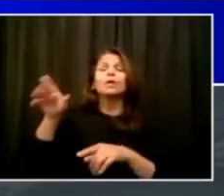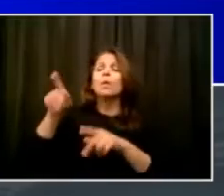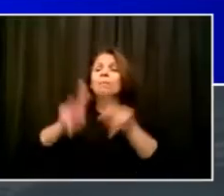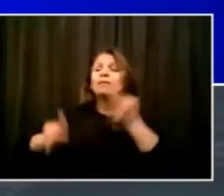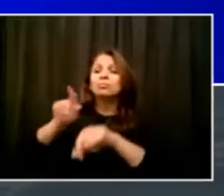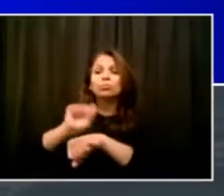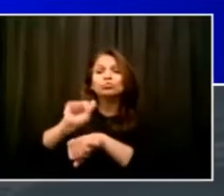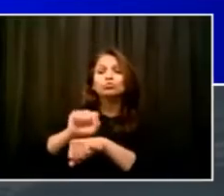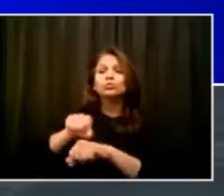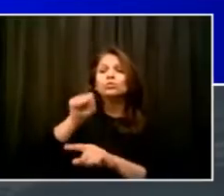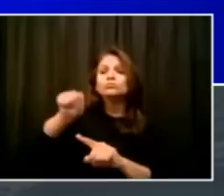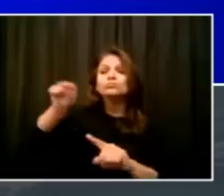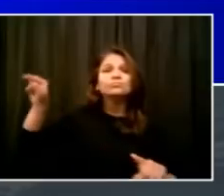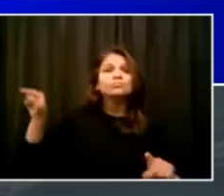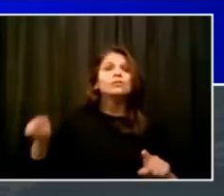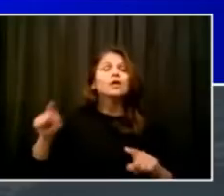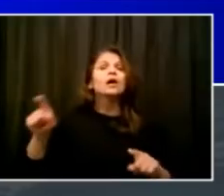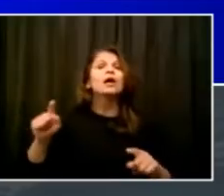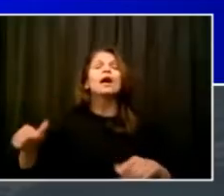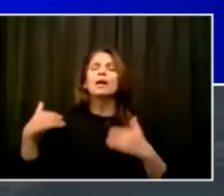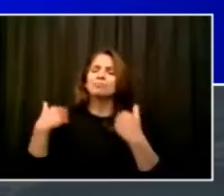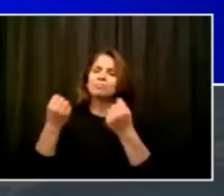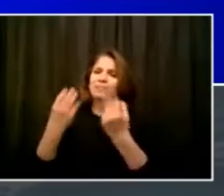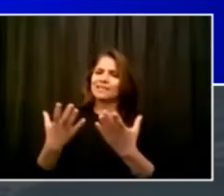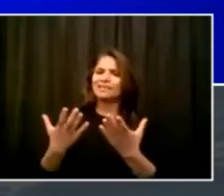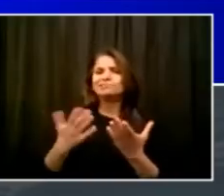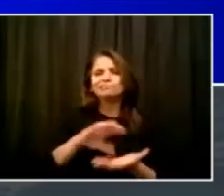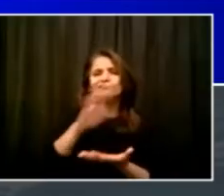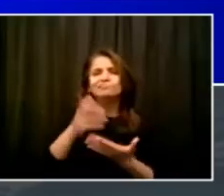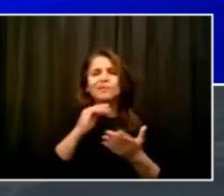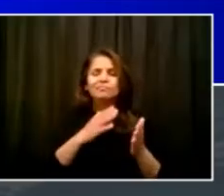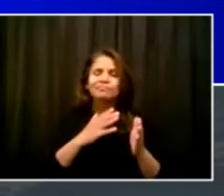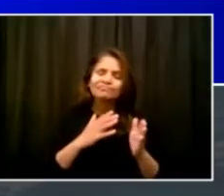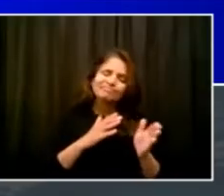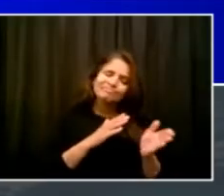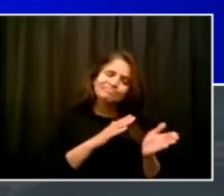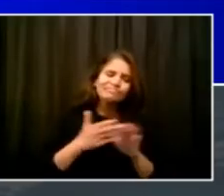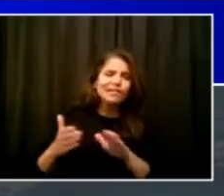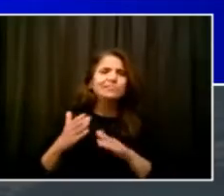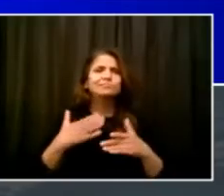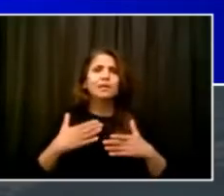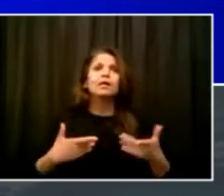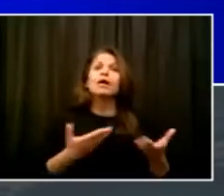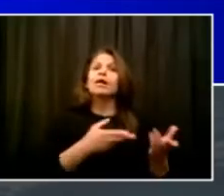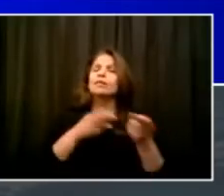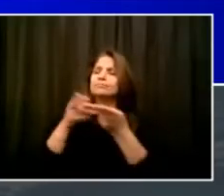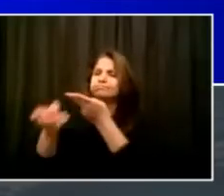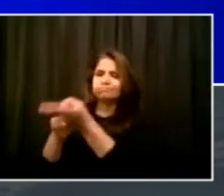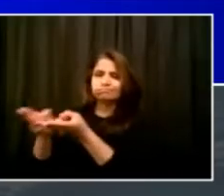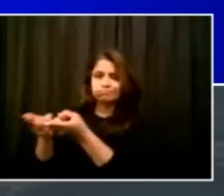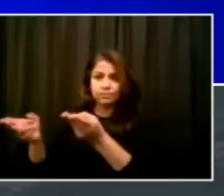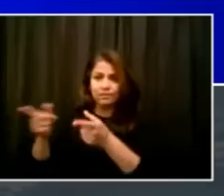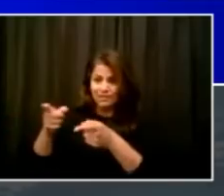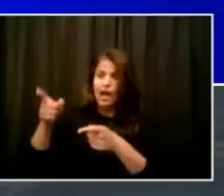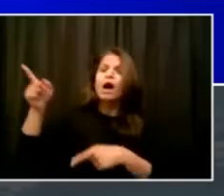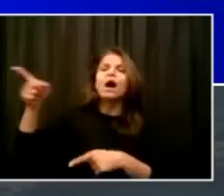for all they do. It's not easy, it's painful often, but they do such good work. And of course,